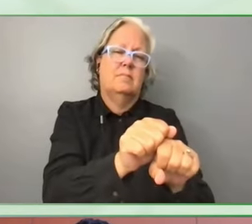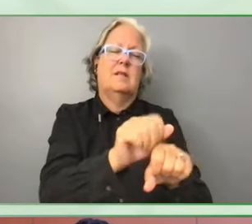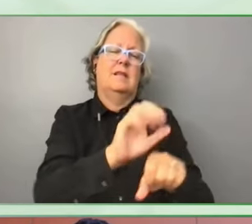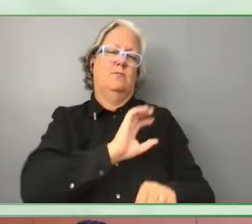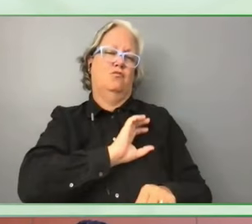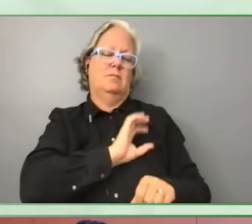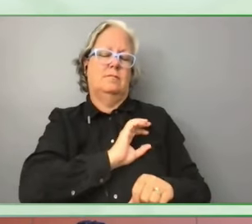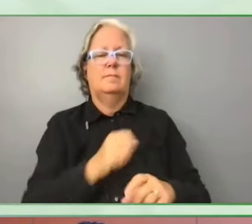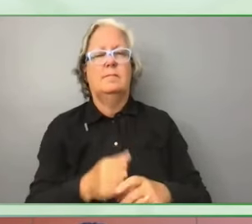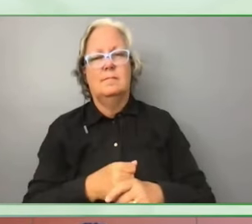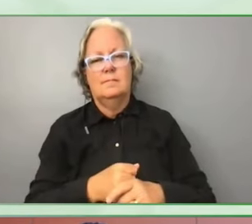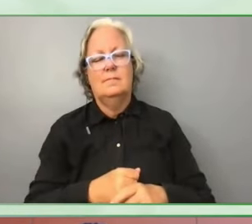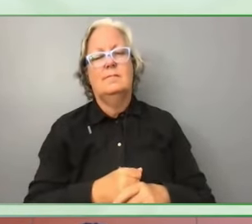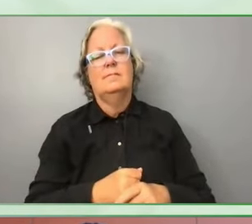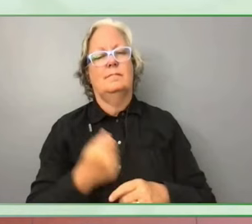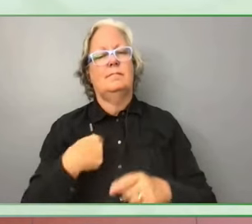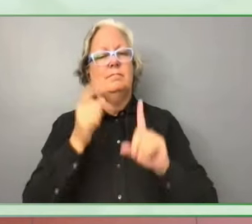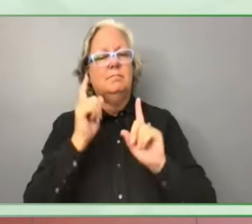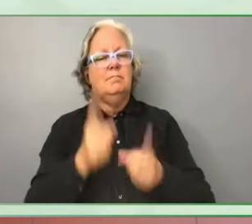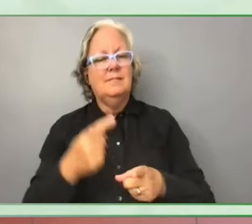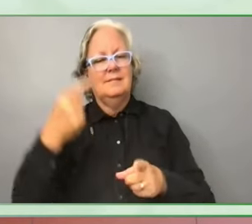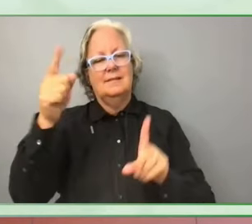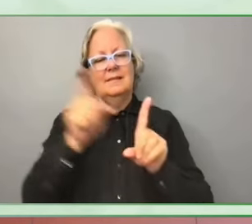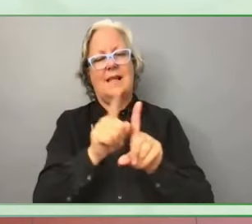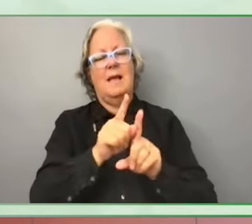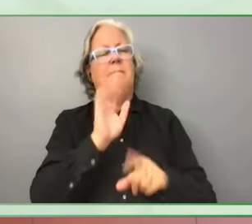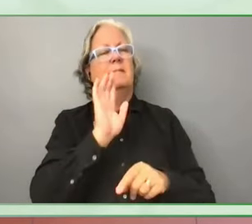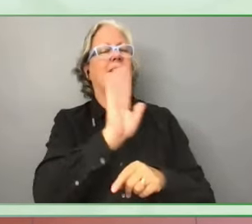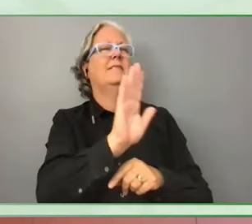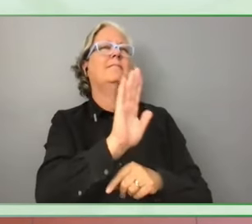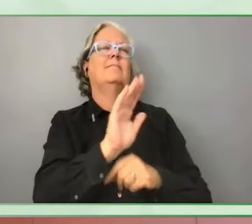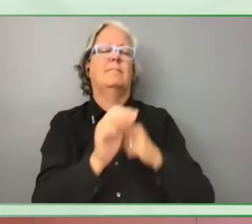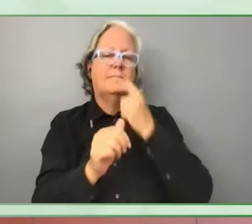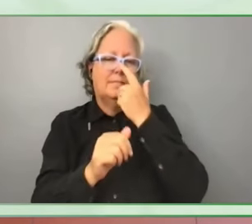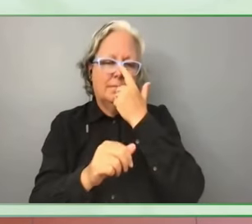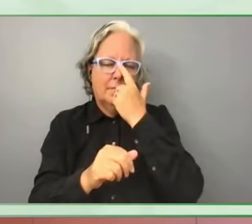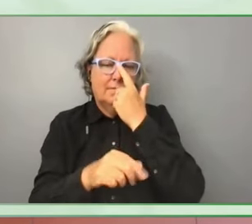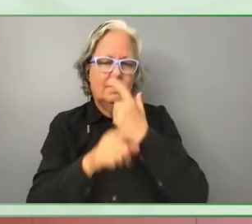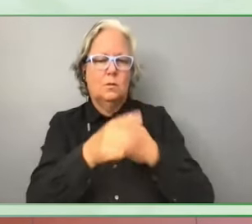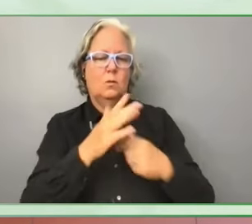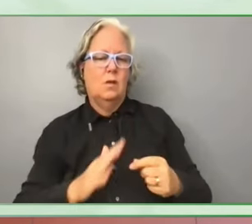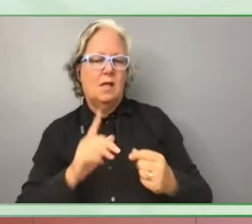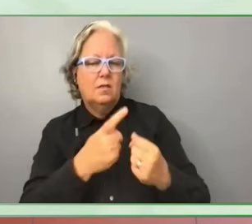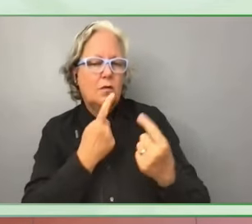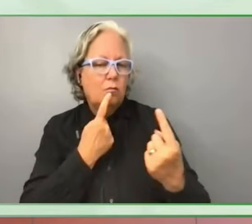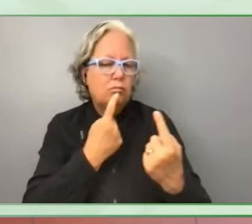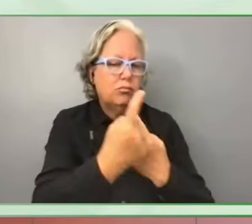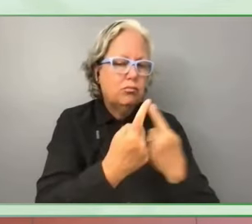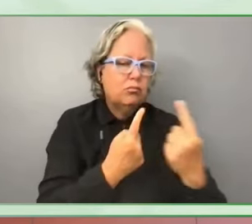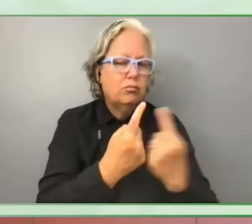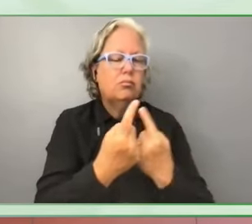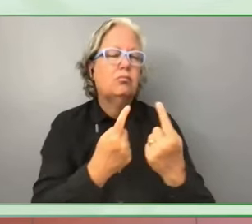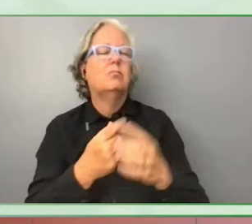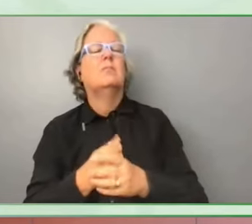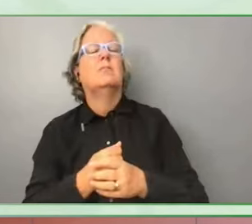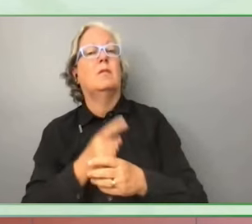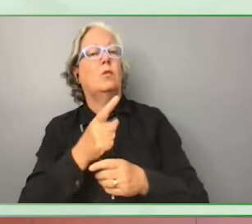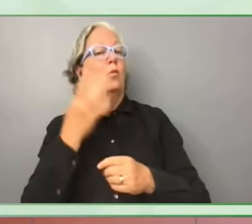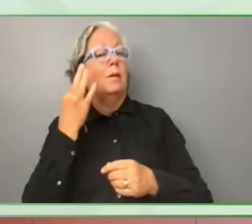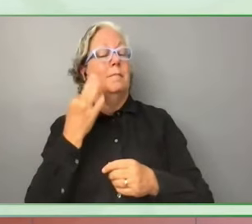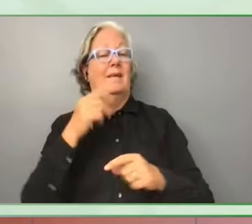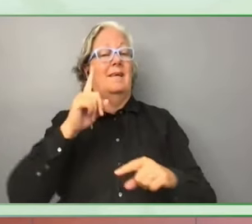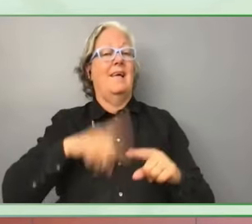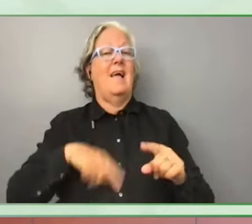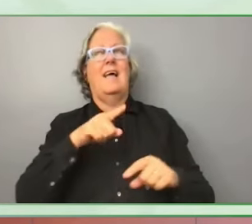We had to rebuild the confidence and restore the power of speaking out. Now, these women could not speak out because